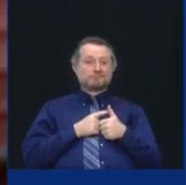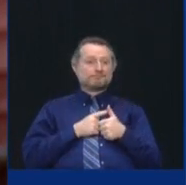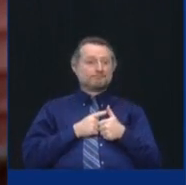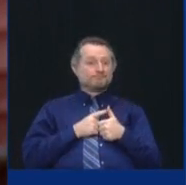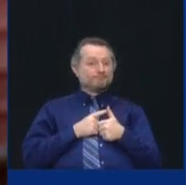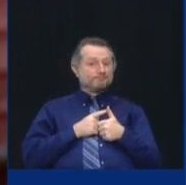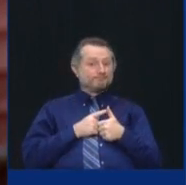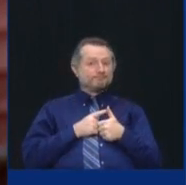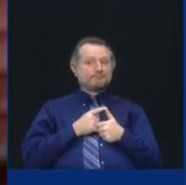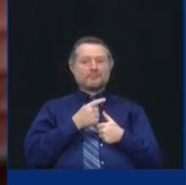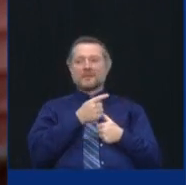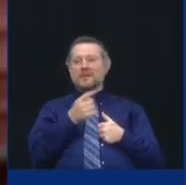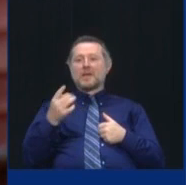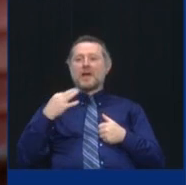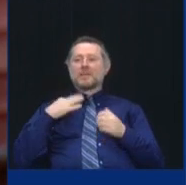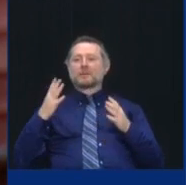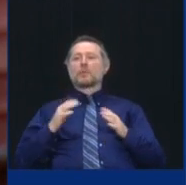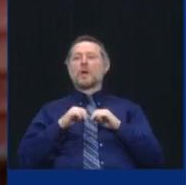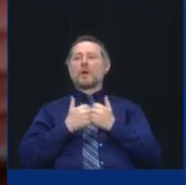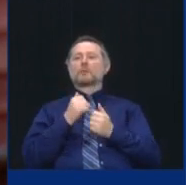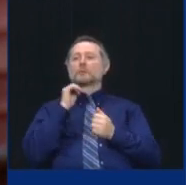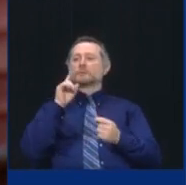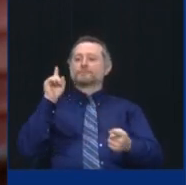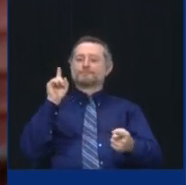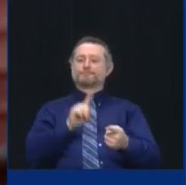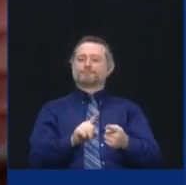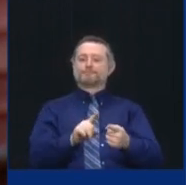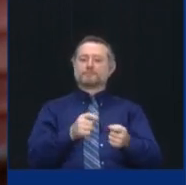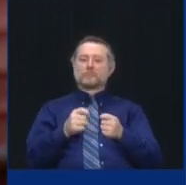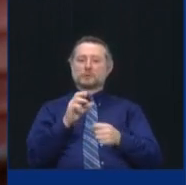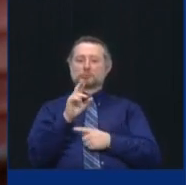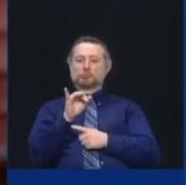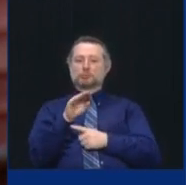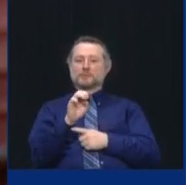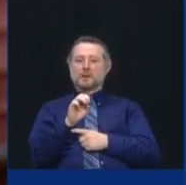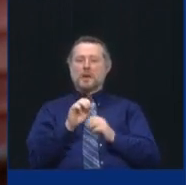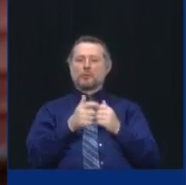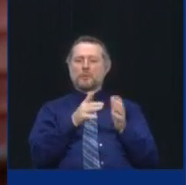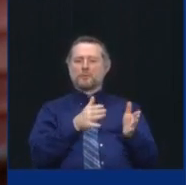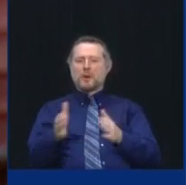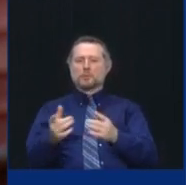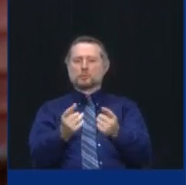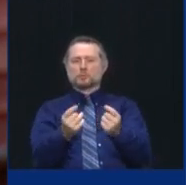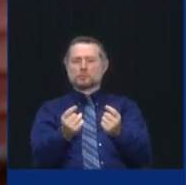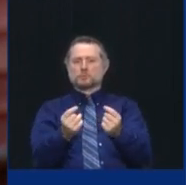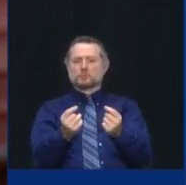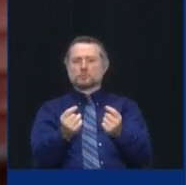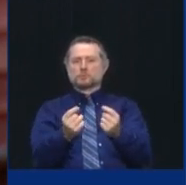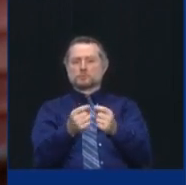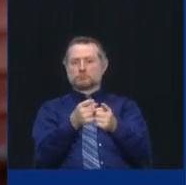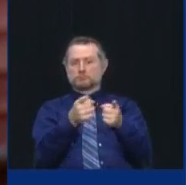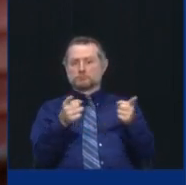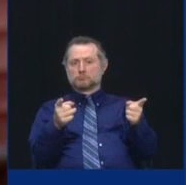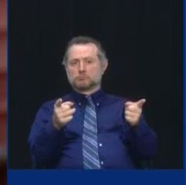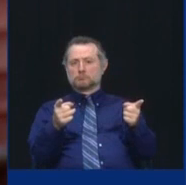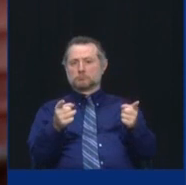what is their plan on fighting crime? What is their plan on fighting crime? And